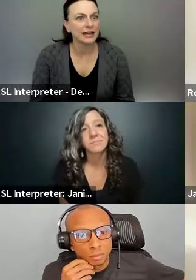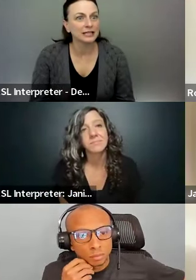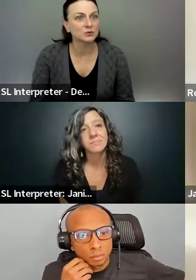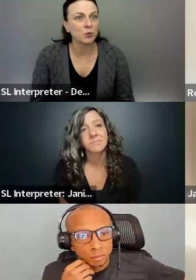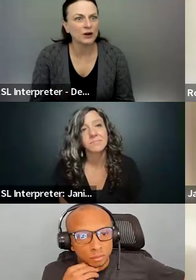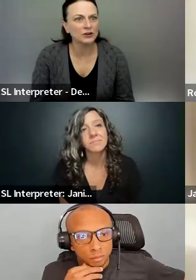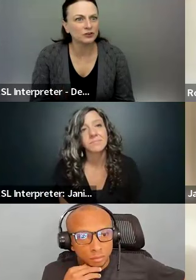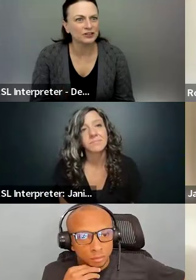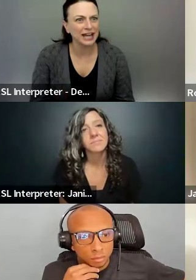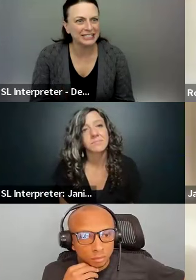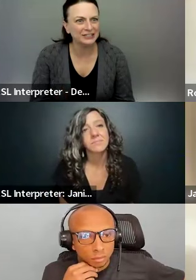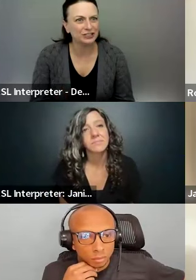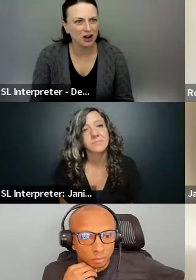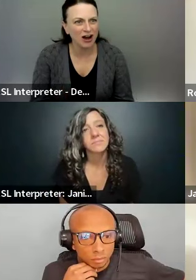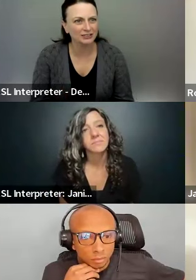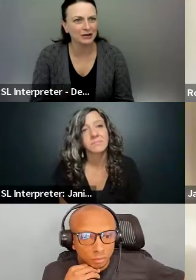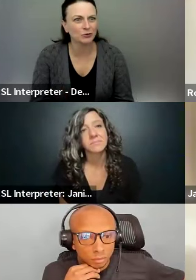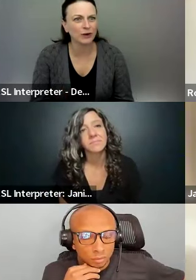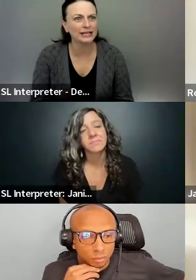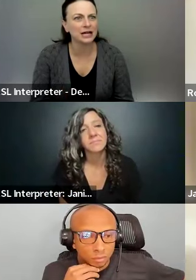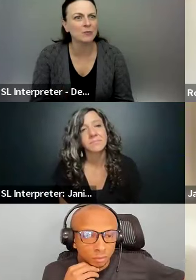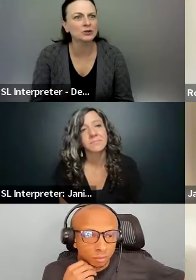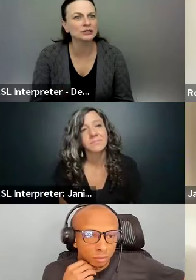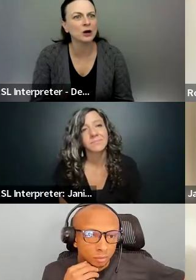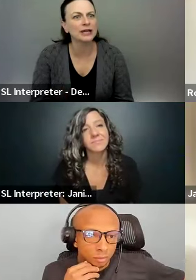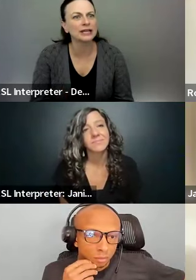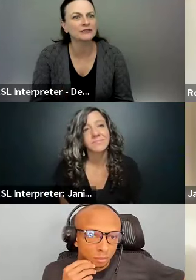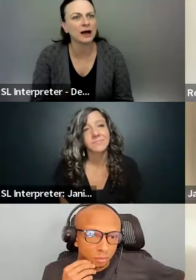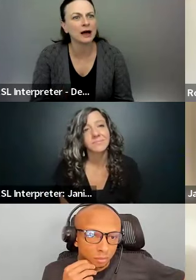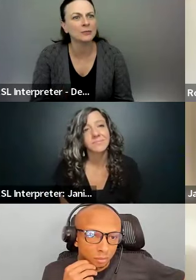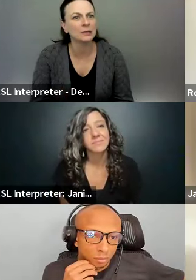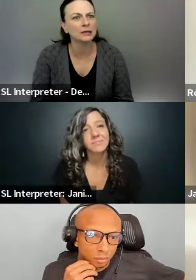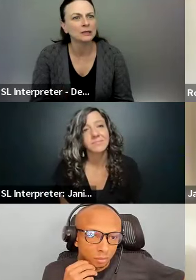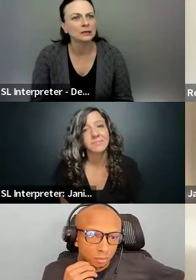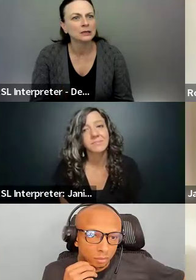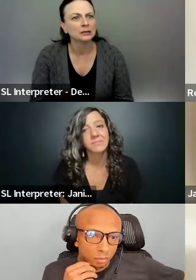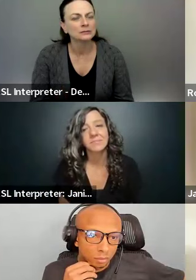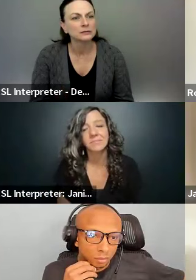Yes, that is wonderful. 9 different talks. How great. I'm wondering, though, if